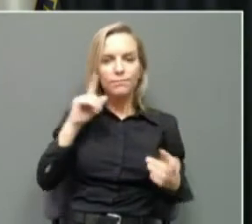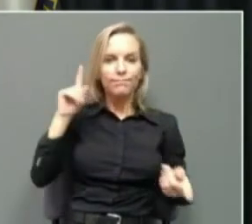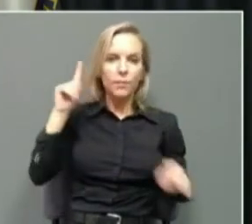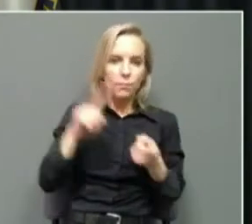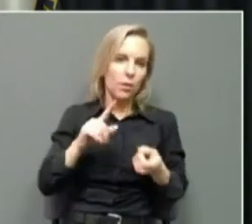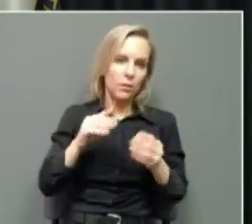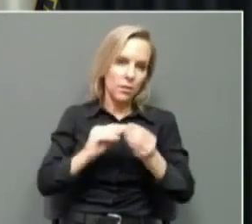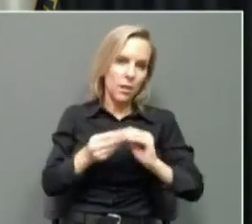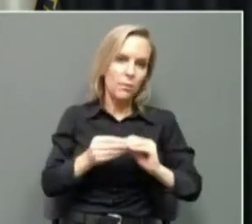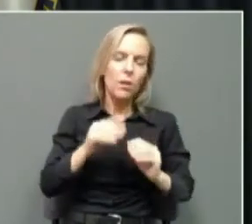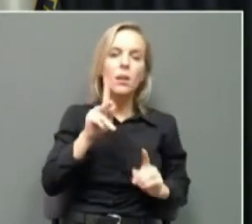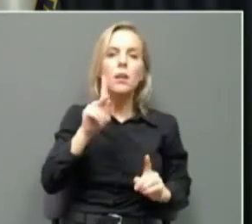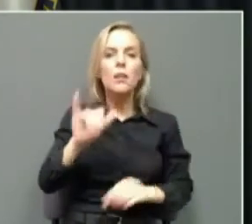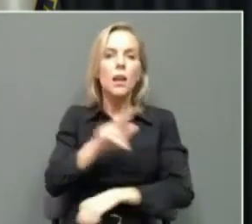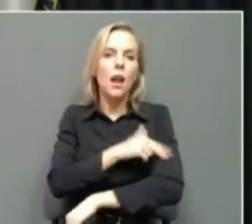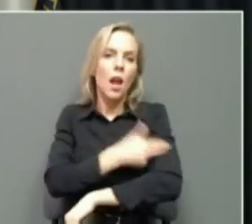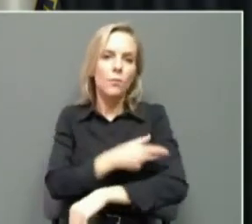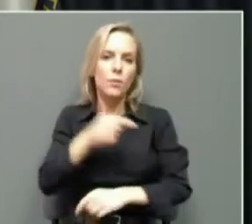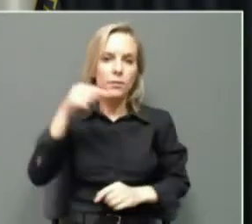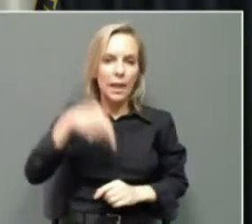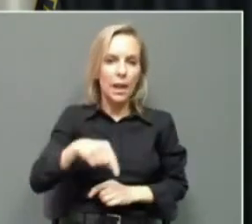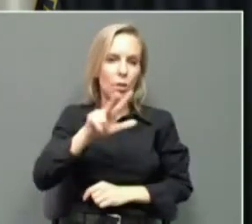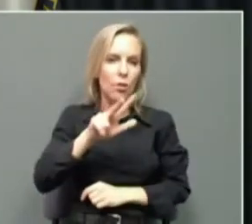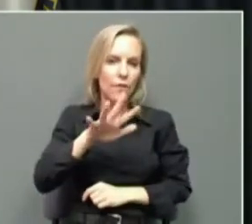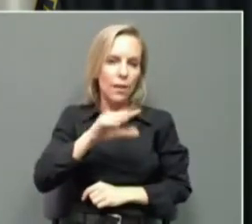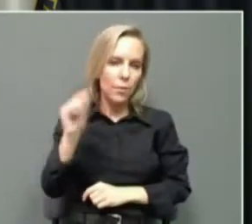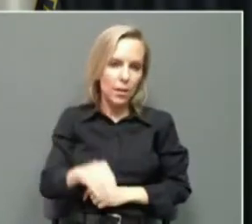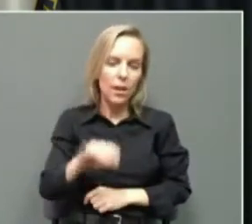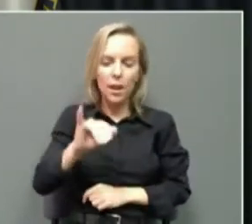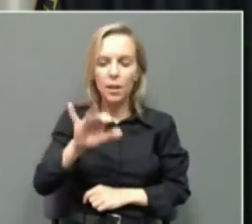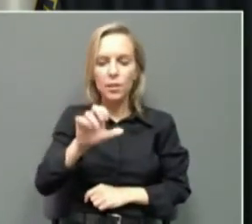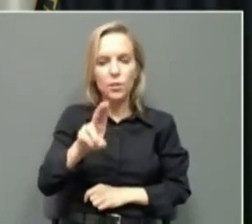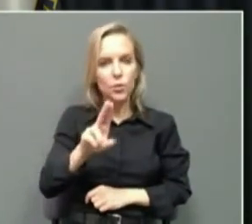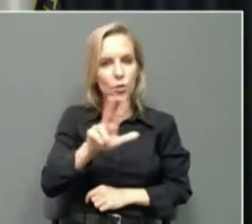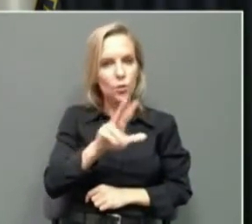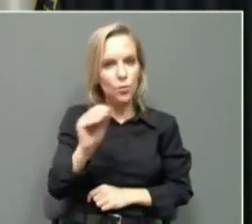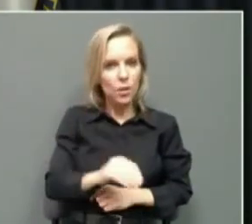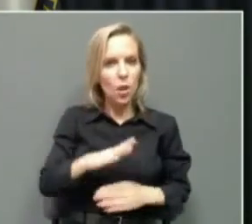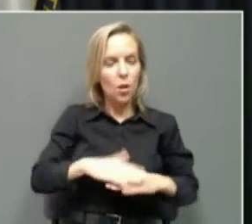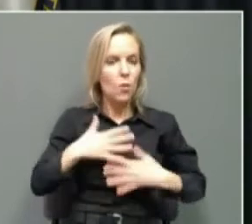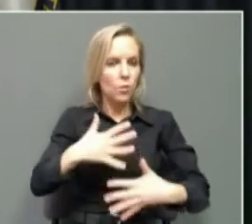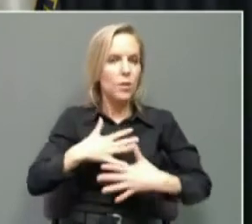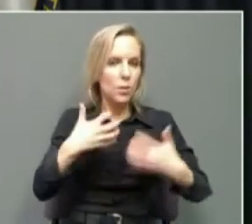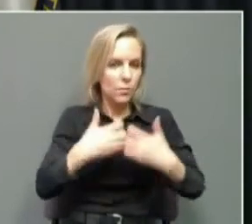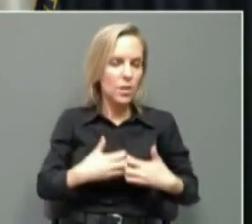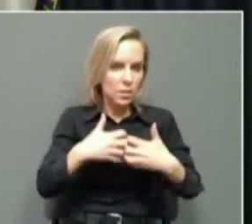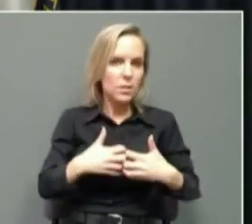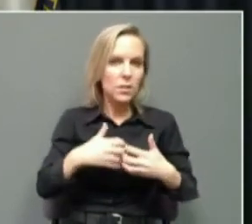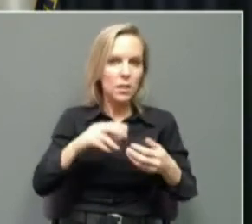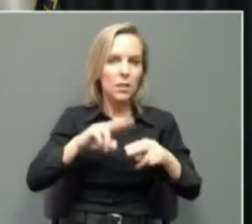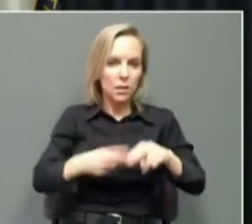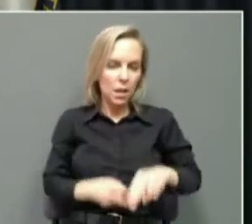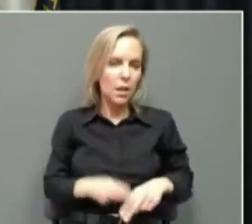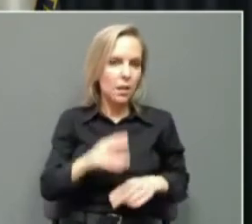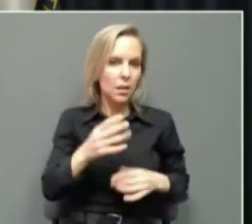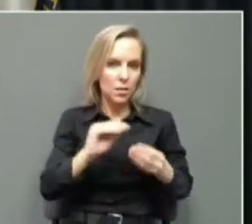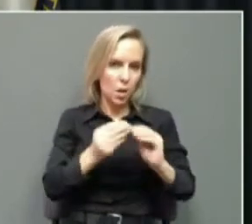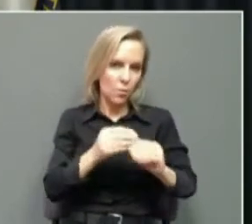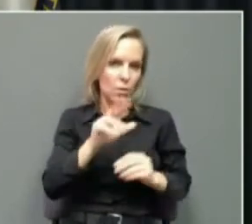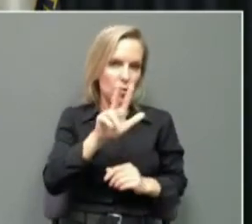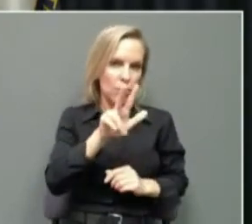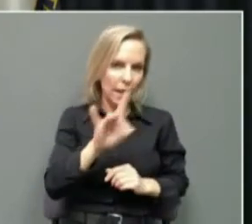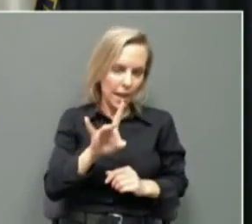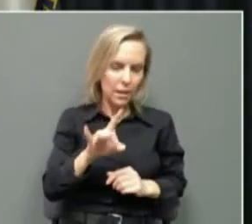down 35, in the ICU up 3, on a ventilator down 38. Our positivity